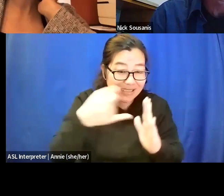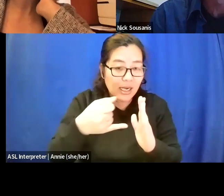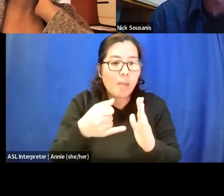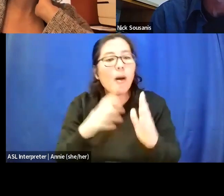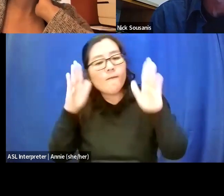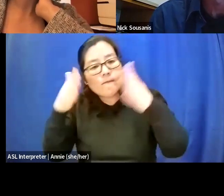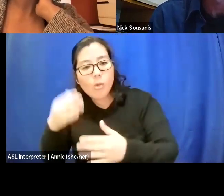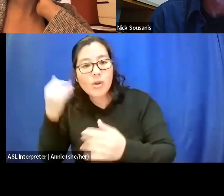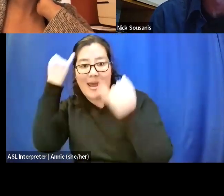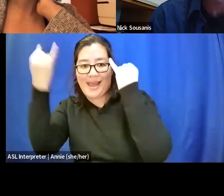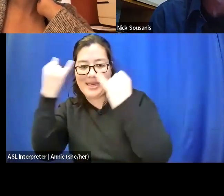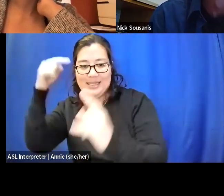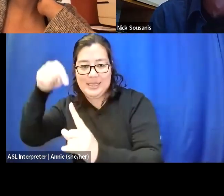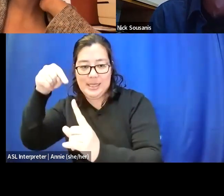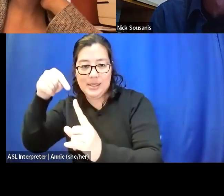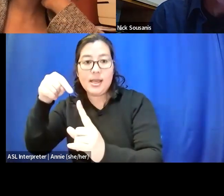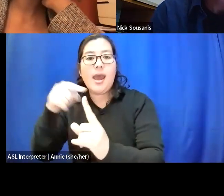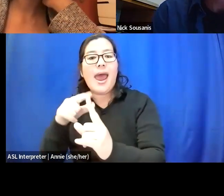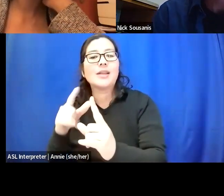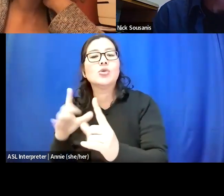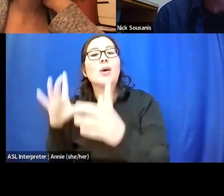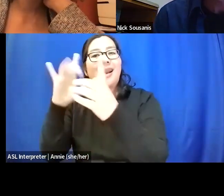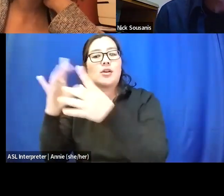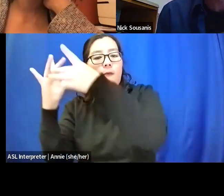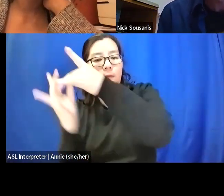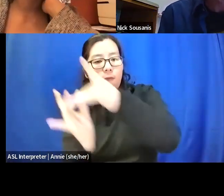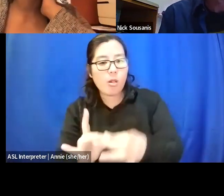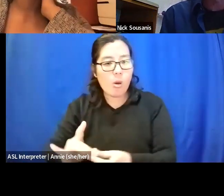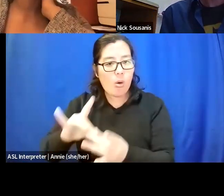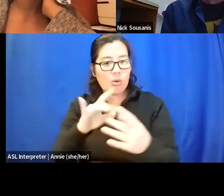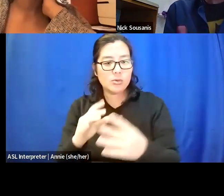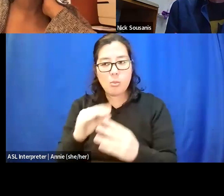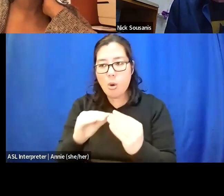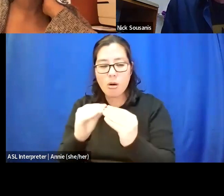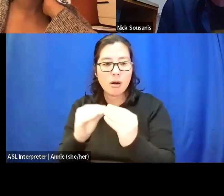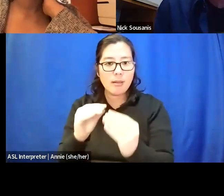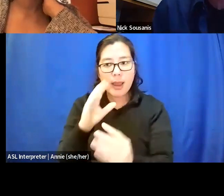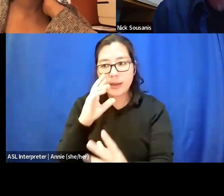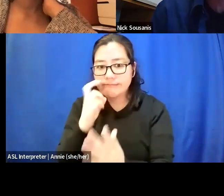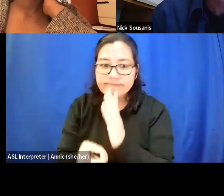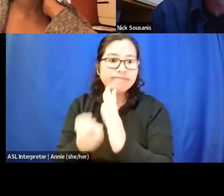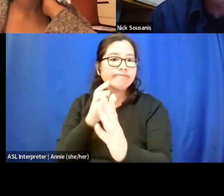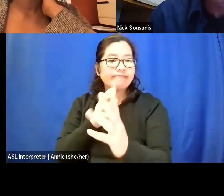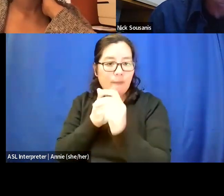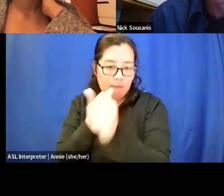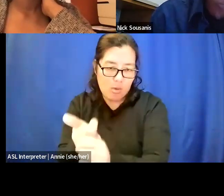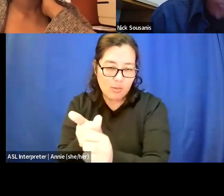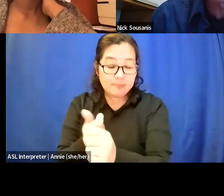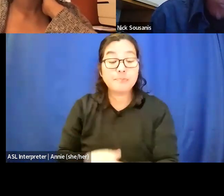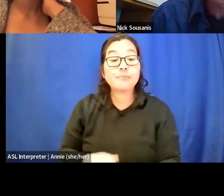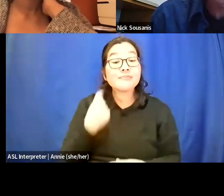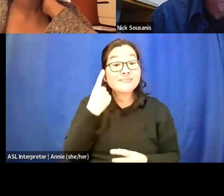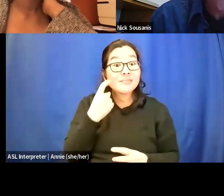were on the page and make an engaging read. So we really like the idea, well, one, we really want to stress that these aren't ideas we